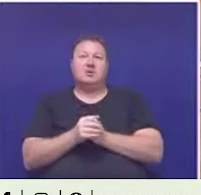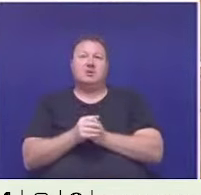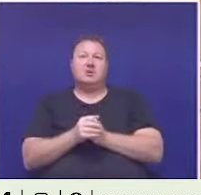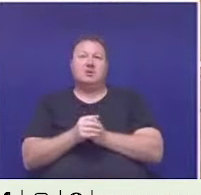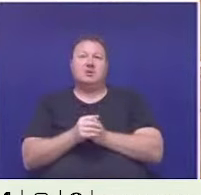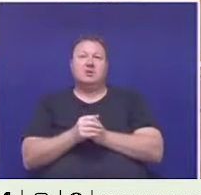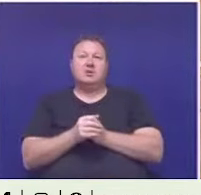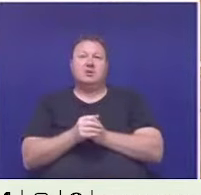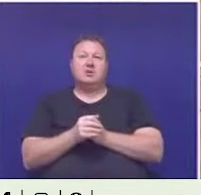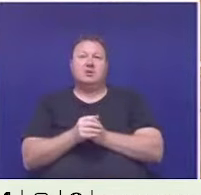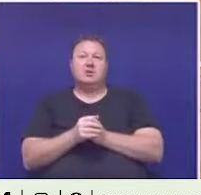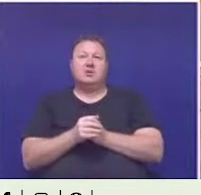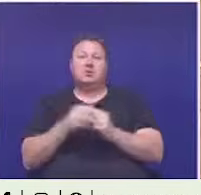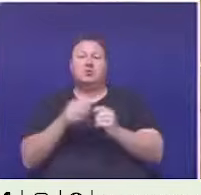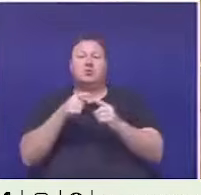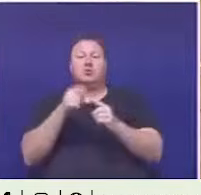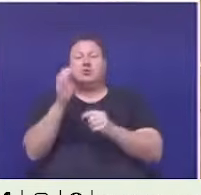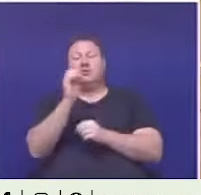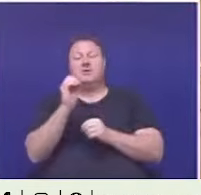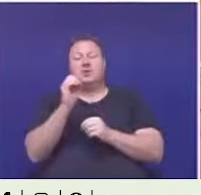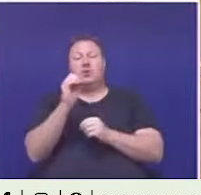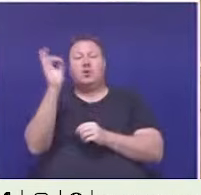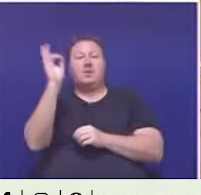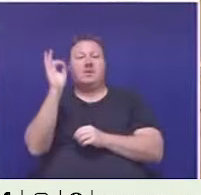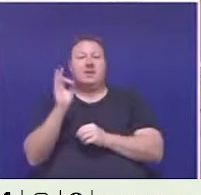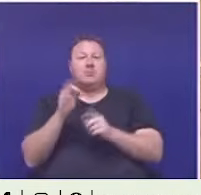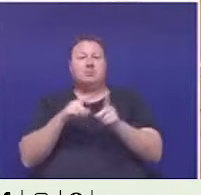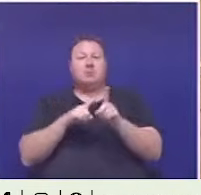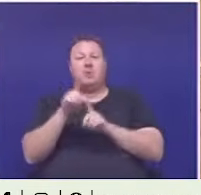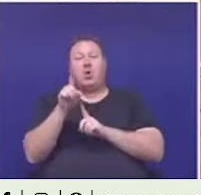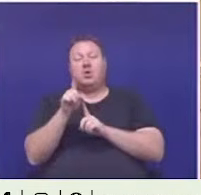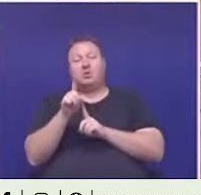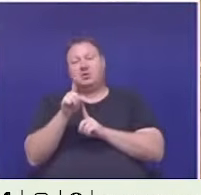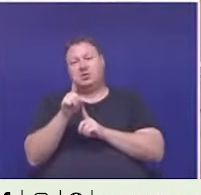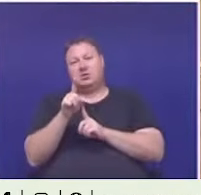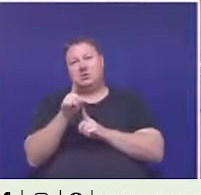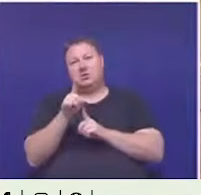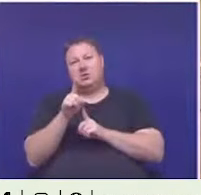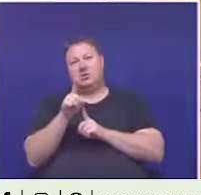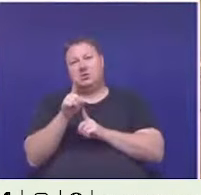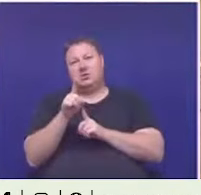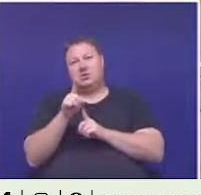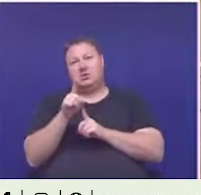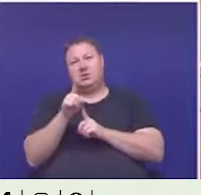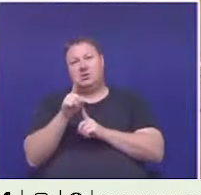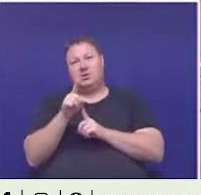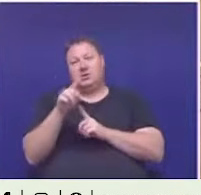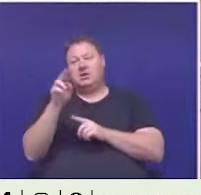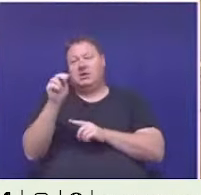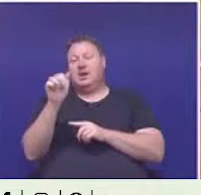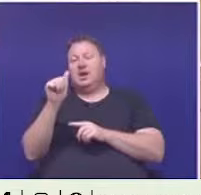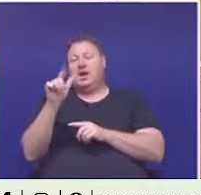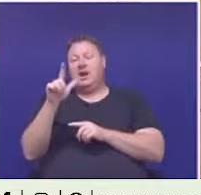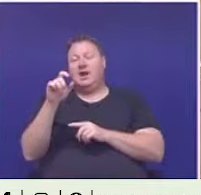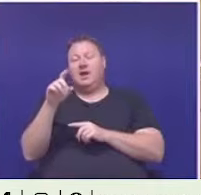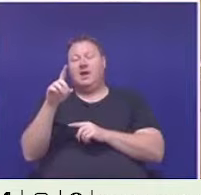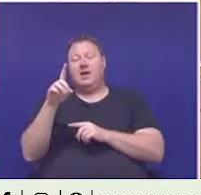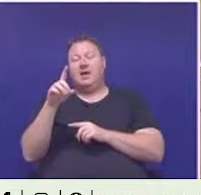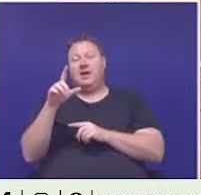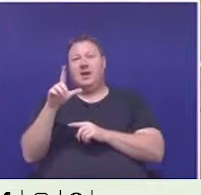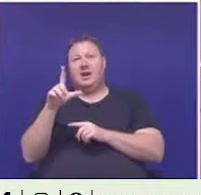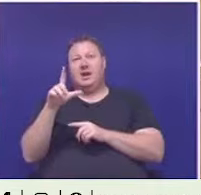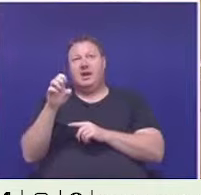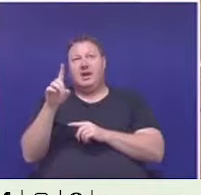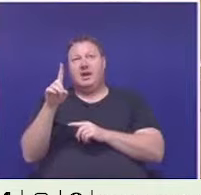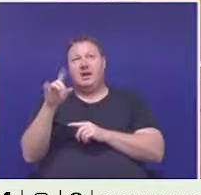to the 0% pass to this Naledi Miso? And how does